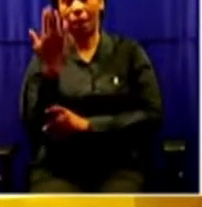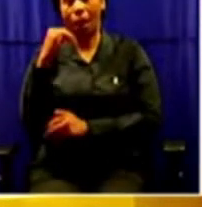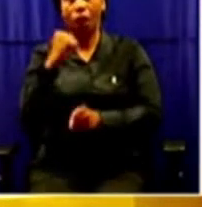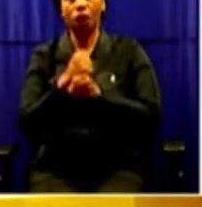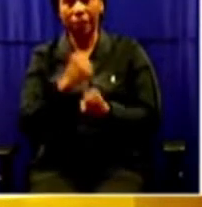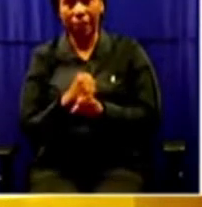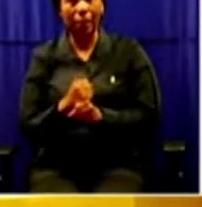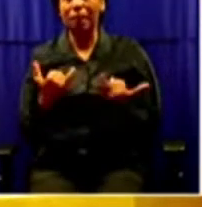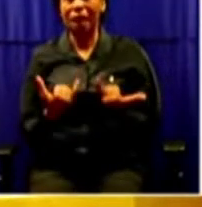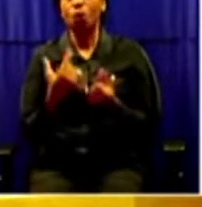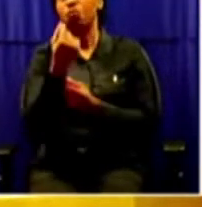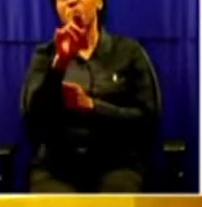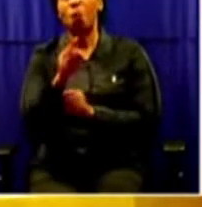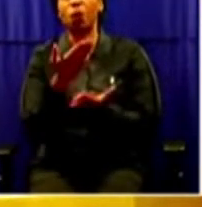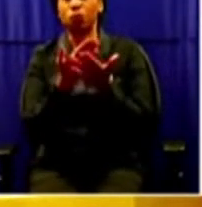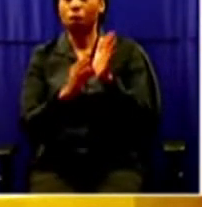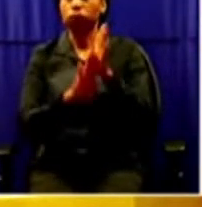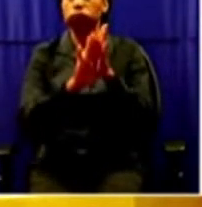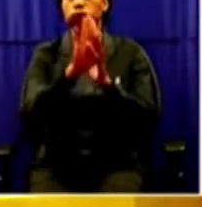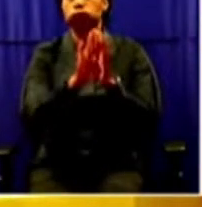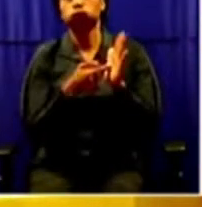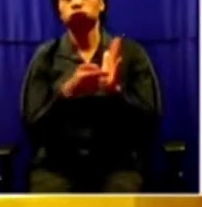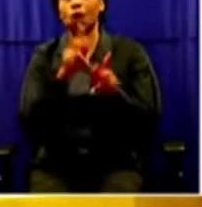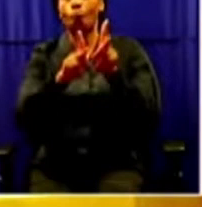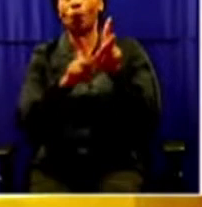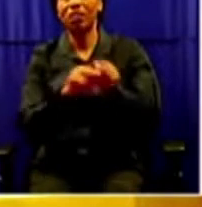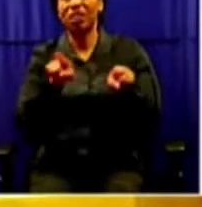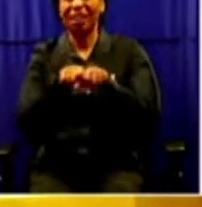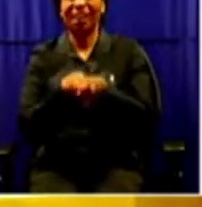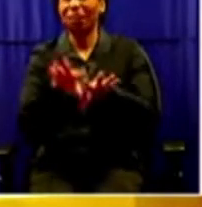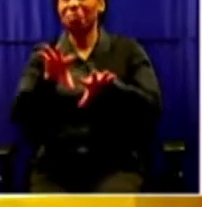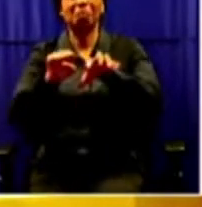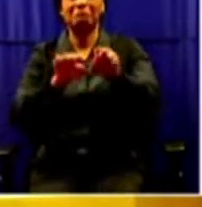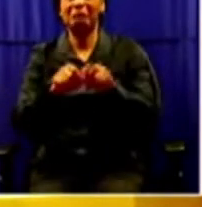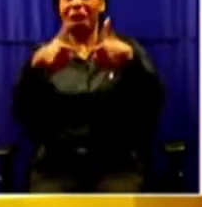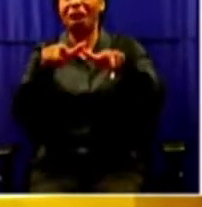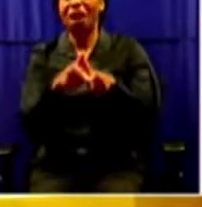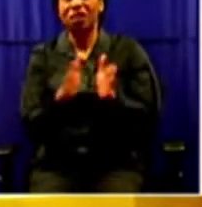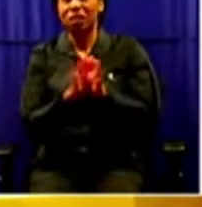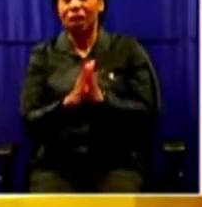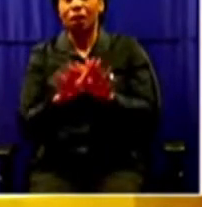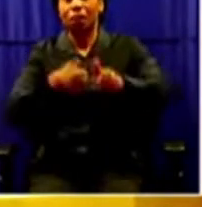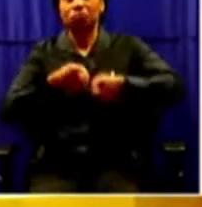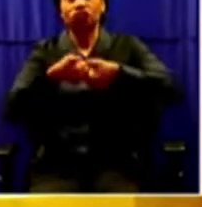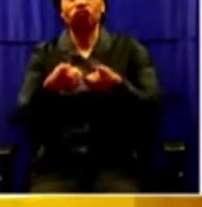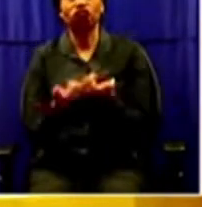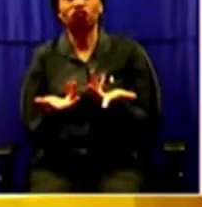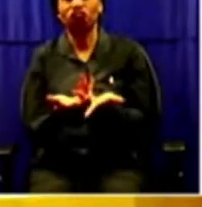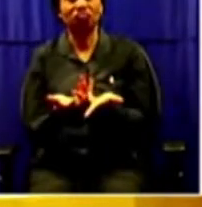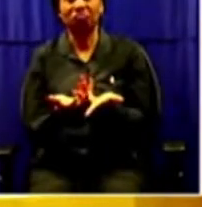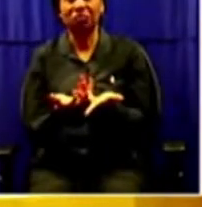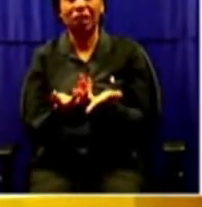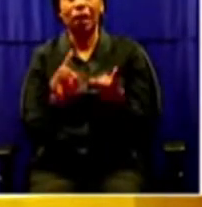for investment-killing policies like expropriation without compensation and prescribed assets? The last